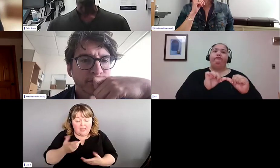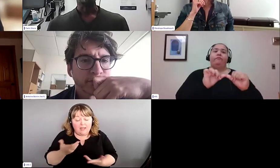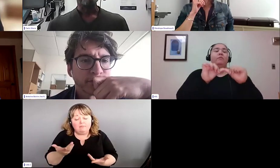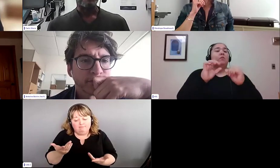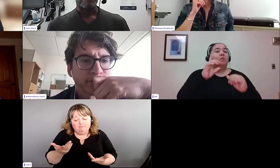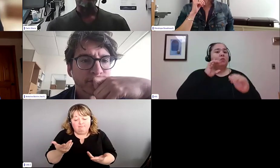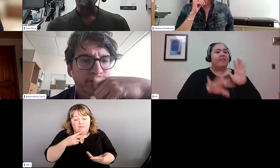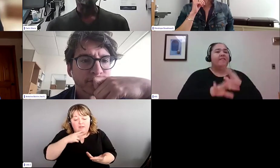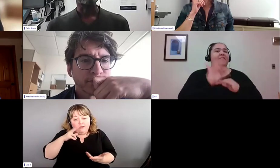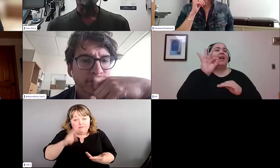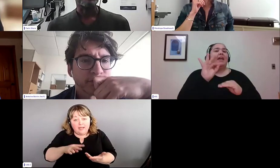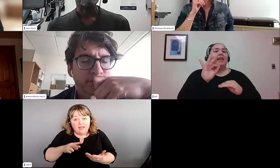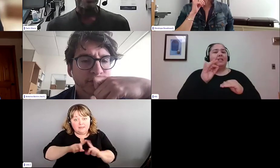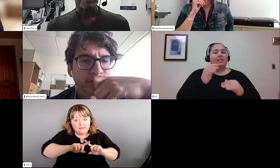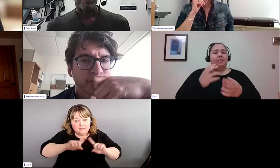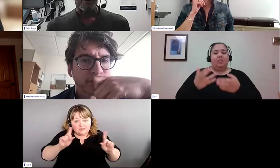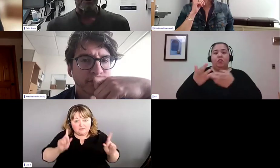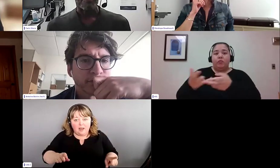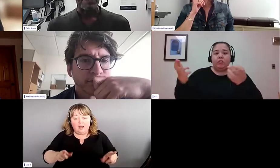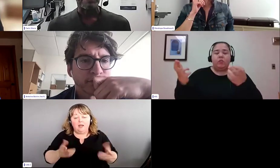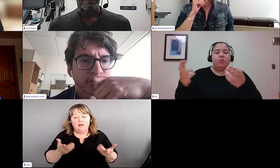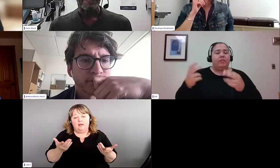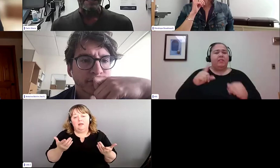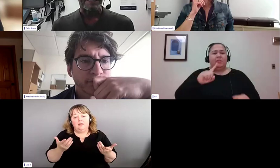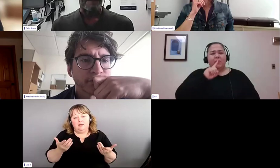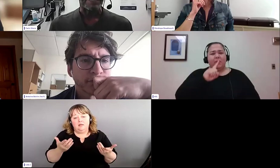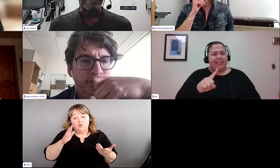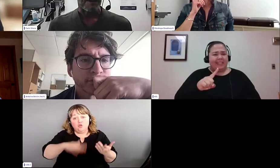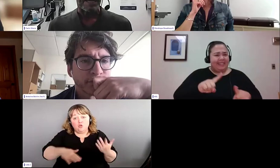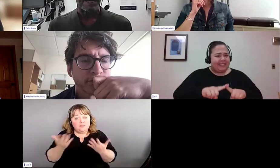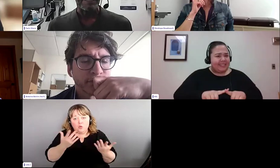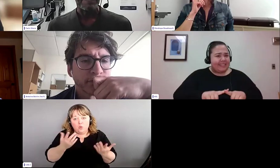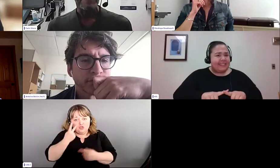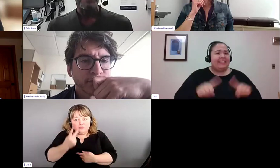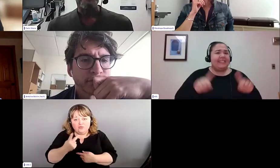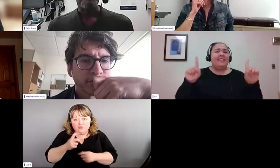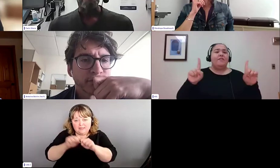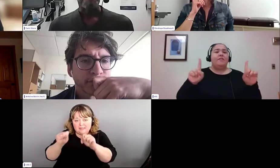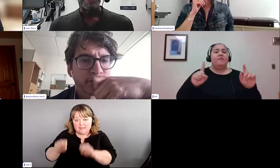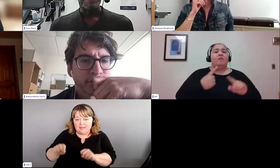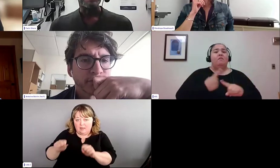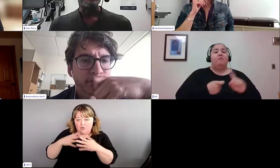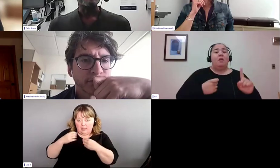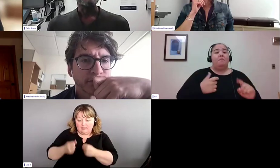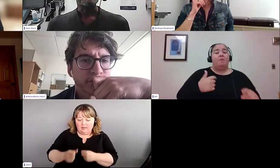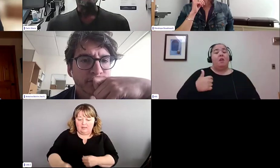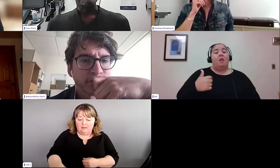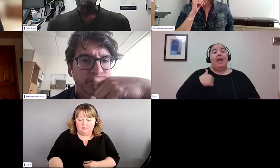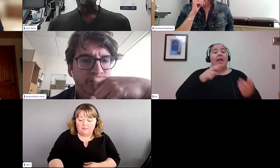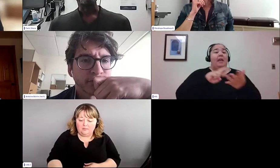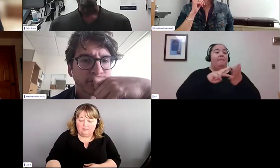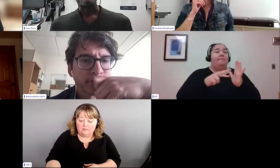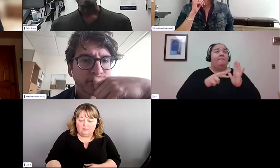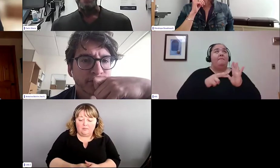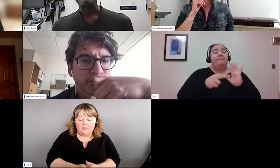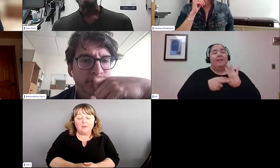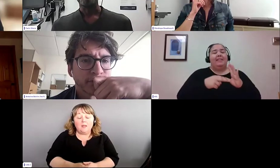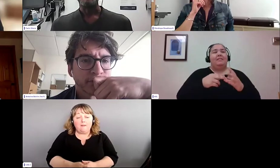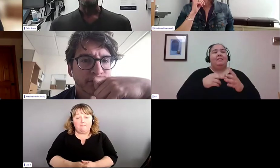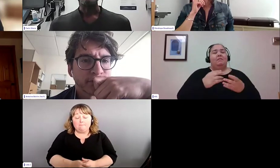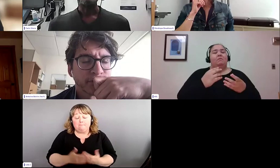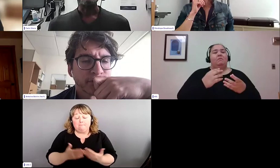find necessary resources. So it's really different from what I met within the healthcare